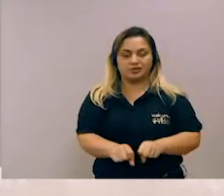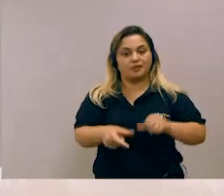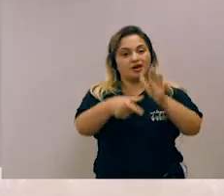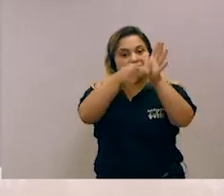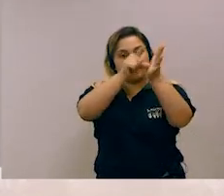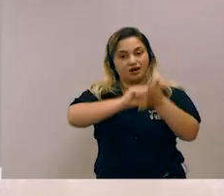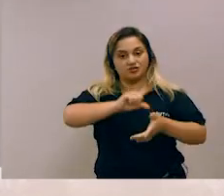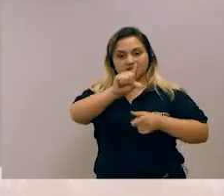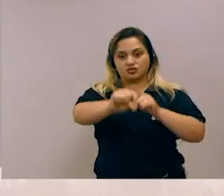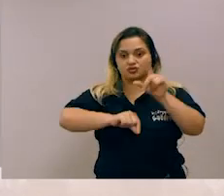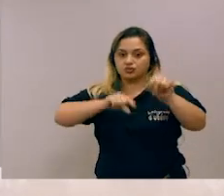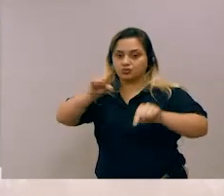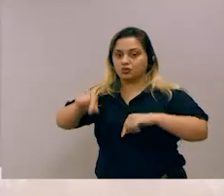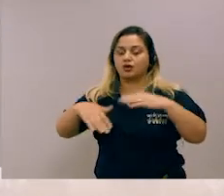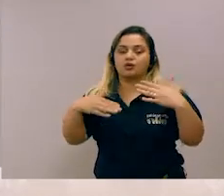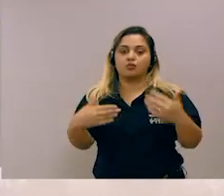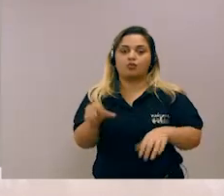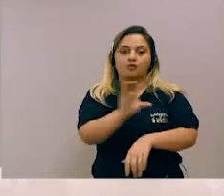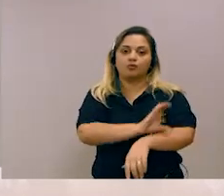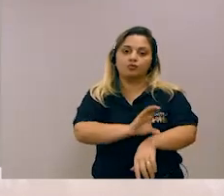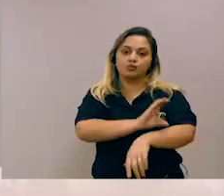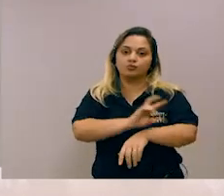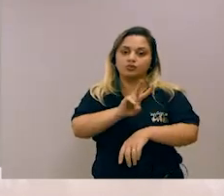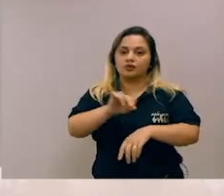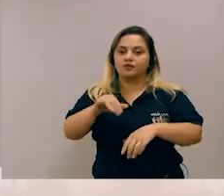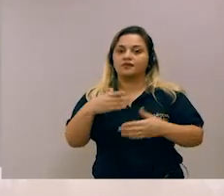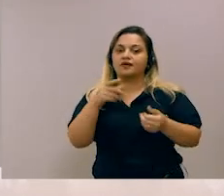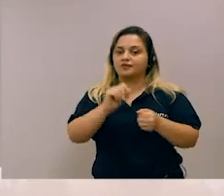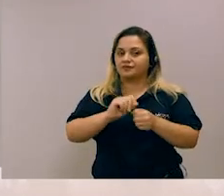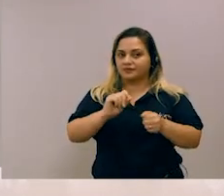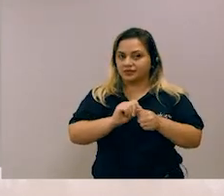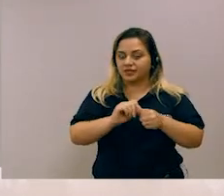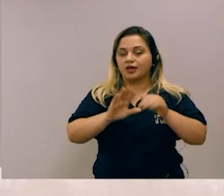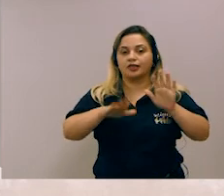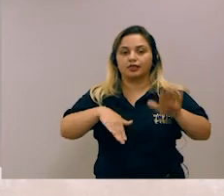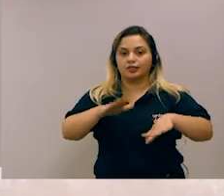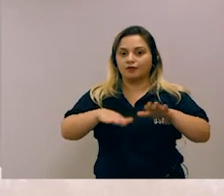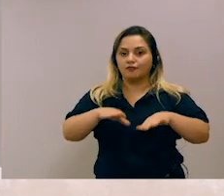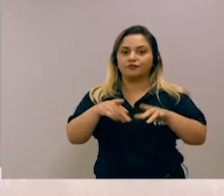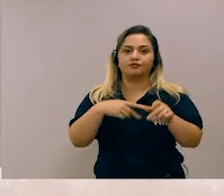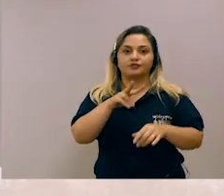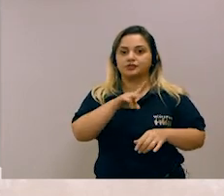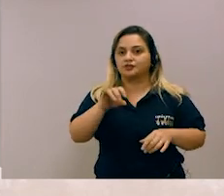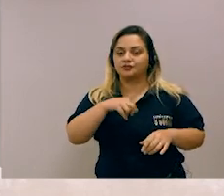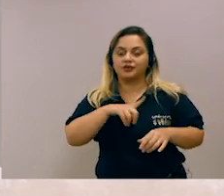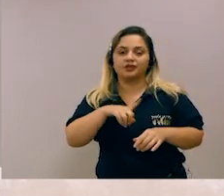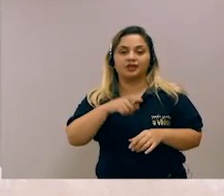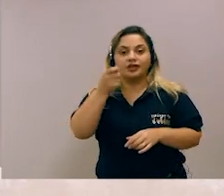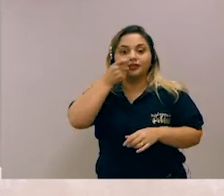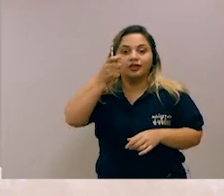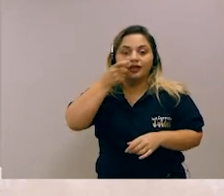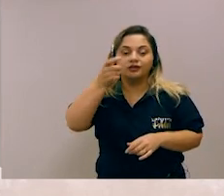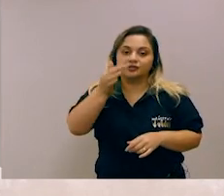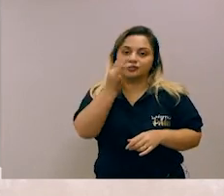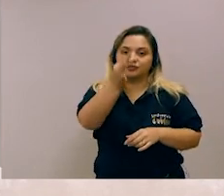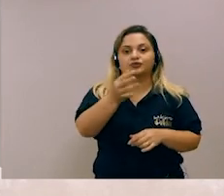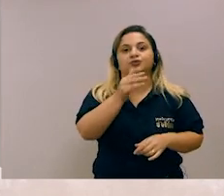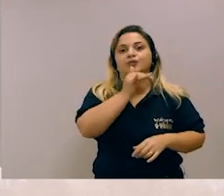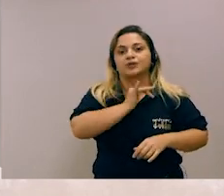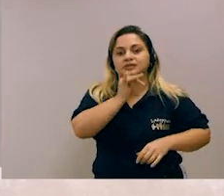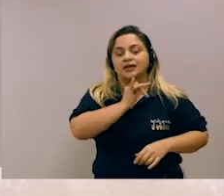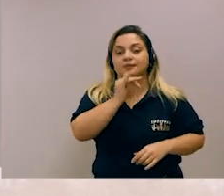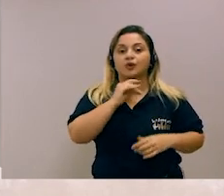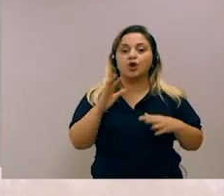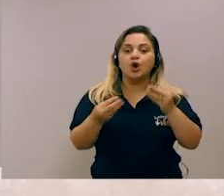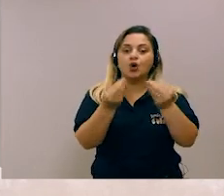And maybe we're up to something more interesting here. How you can calm down 15 years old teenagers. Just give